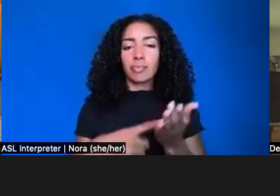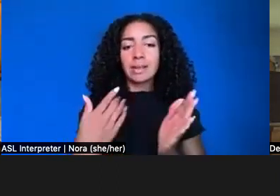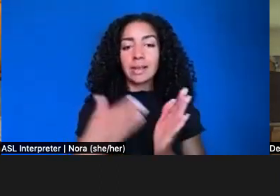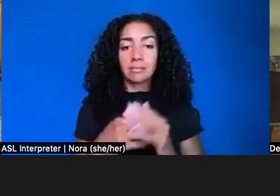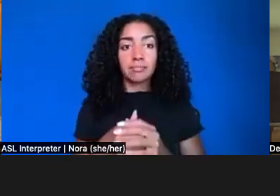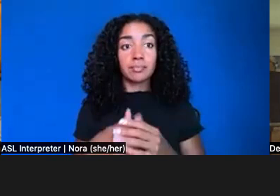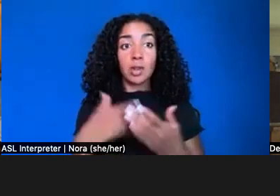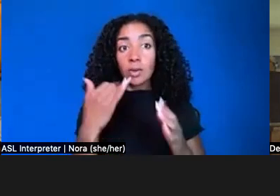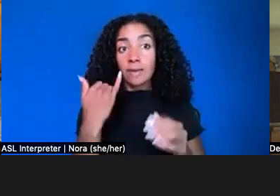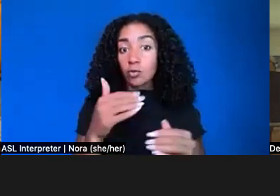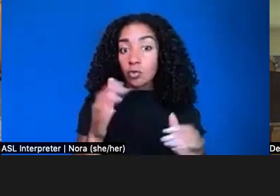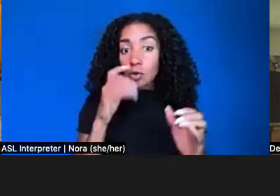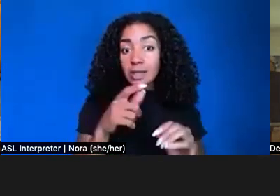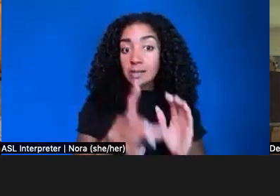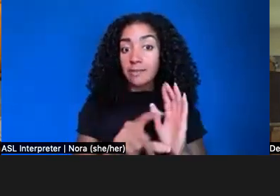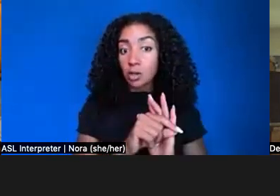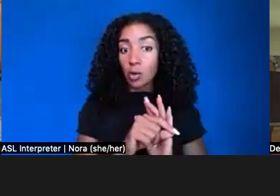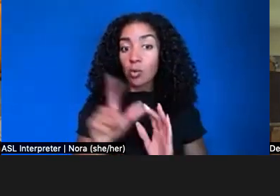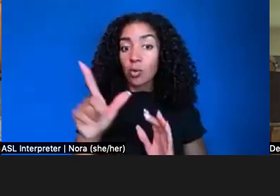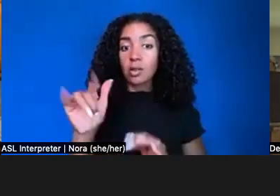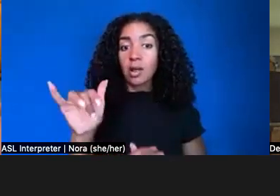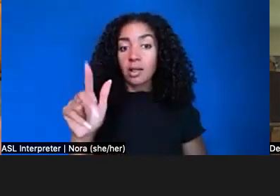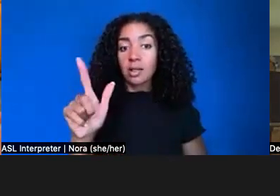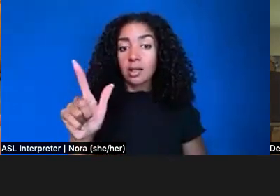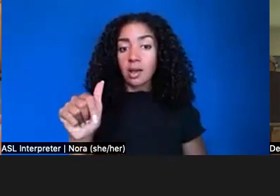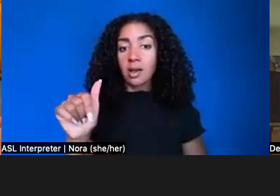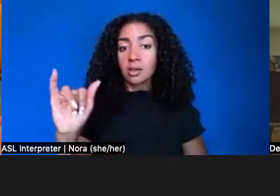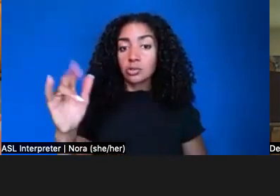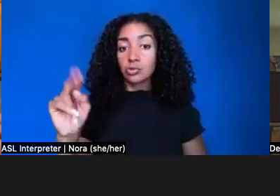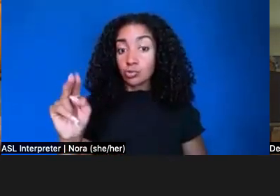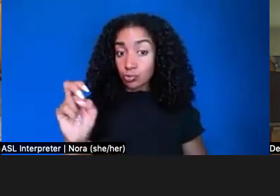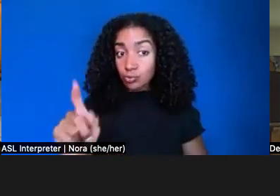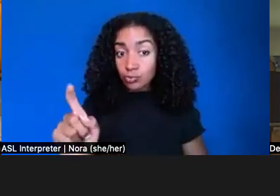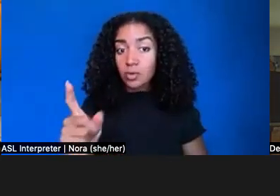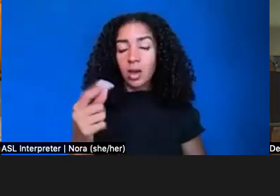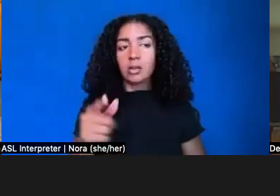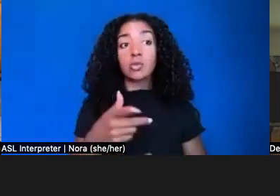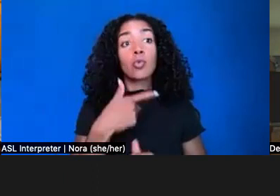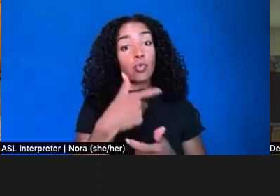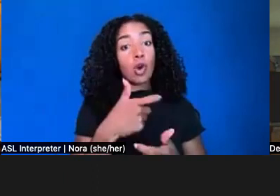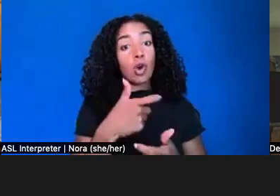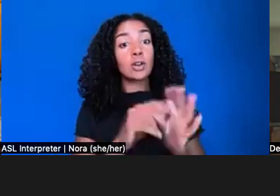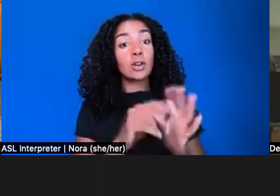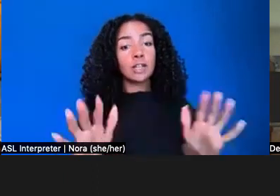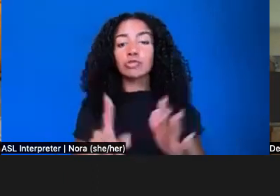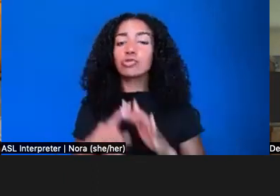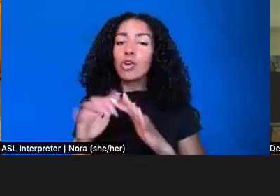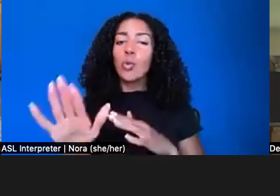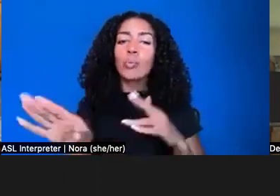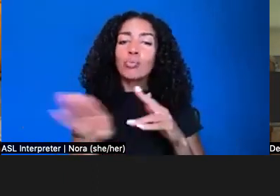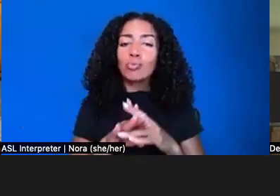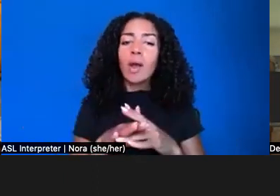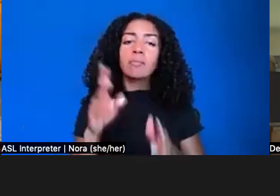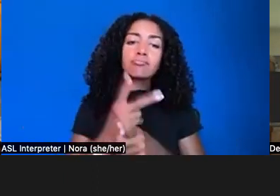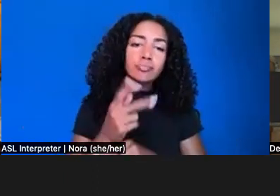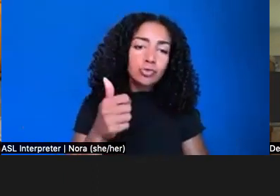Okay, so, after this video, go ahead and just move into the break. Take good care of yourselves. Drink some